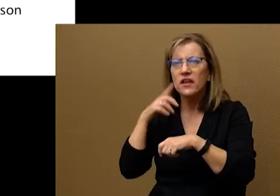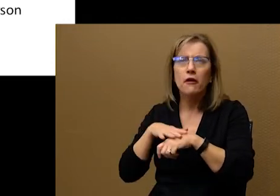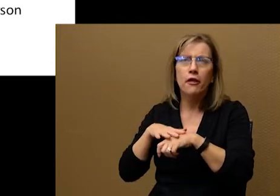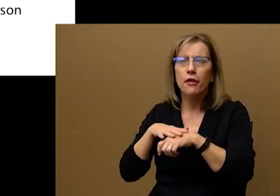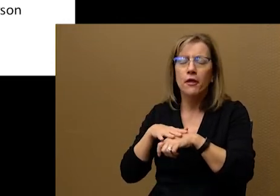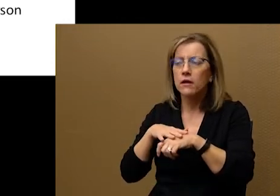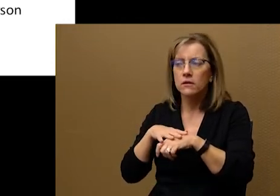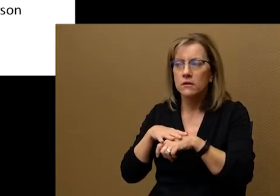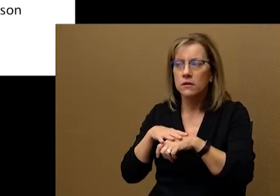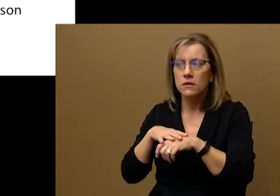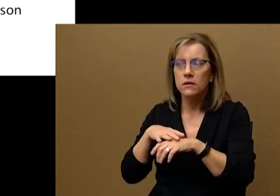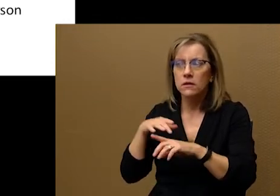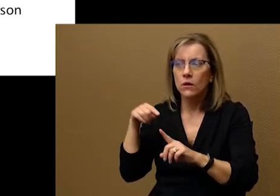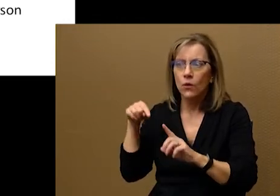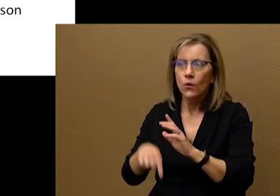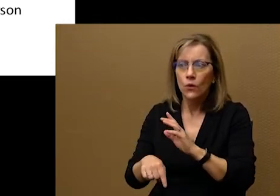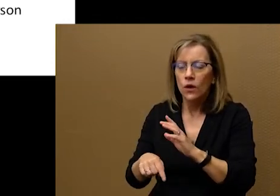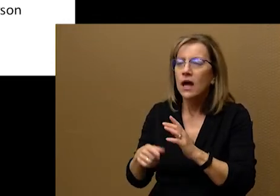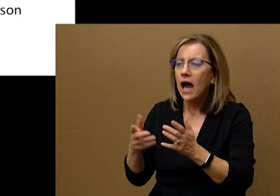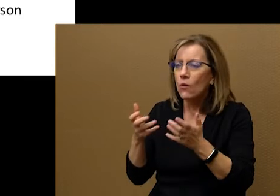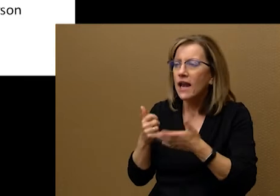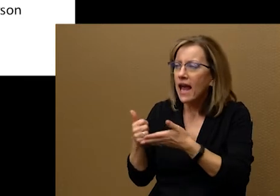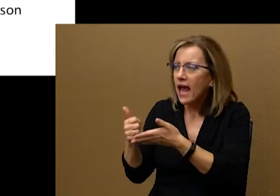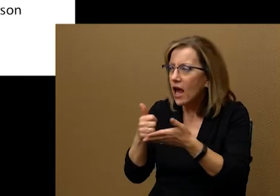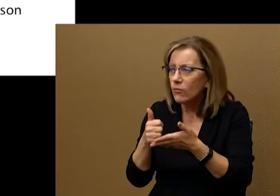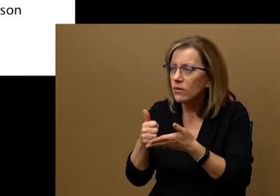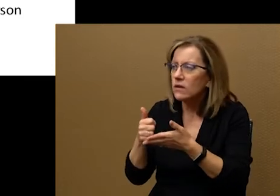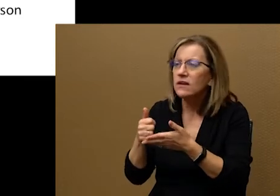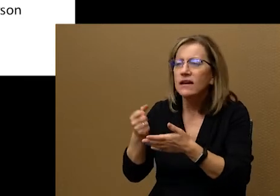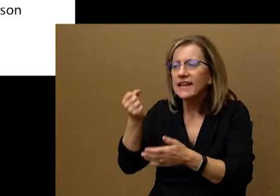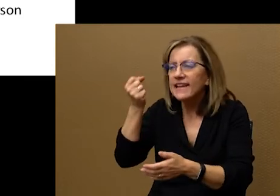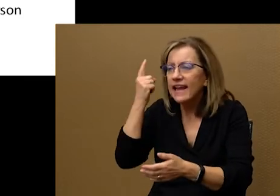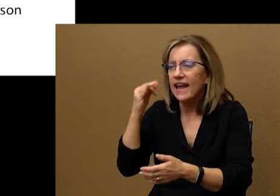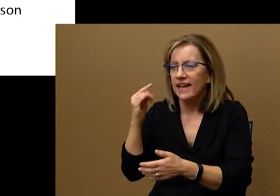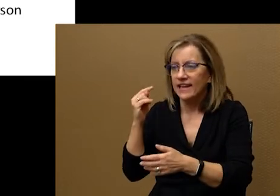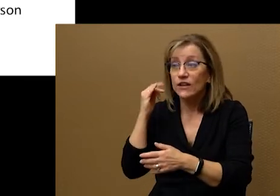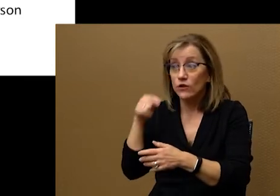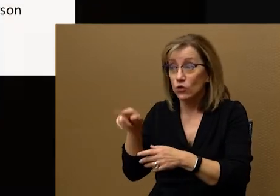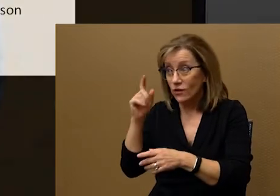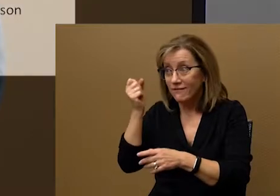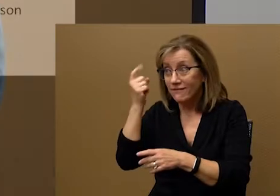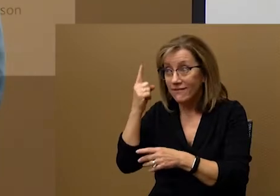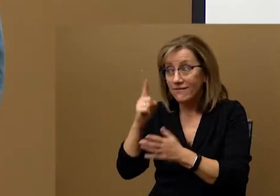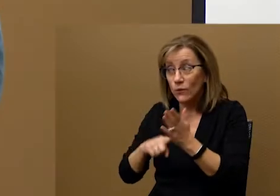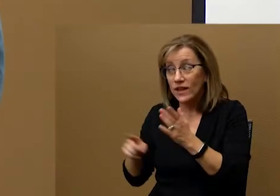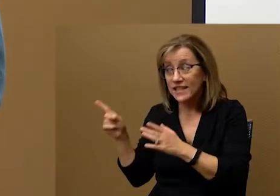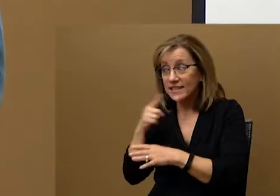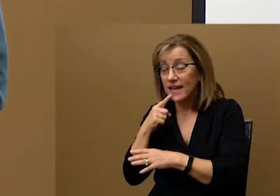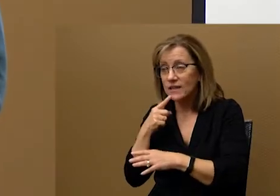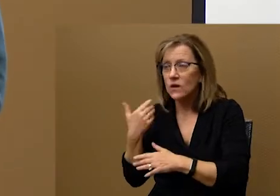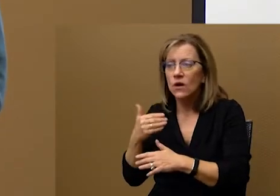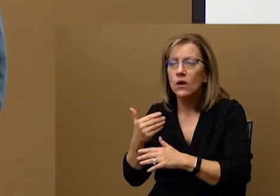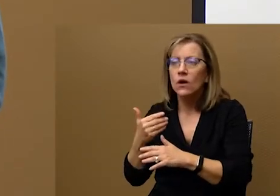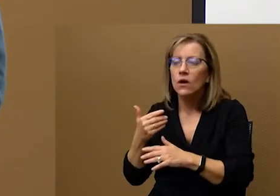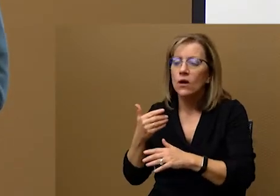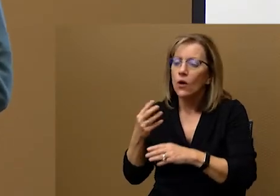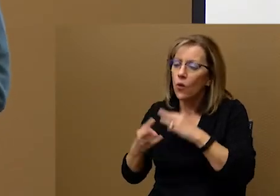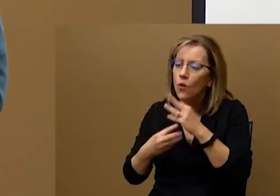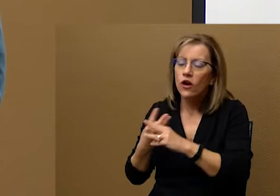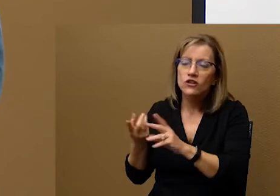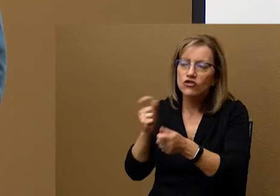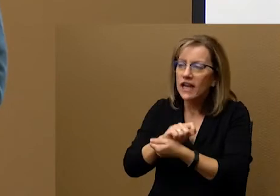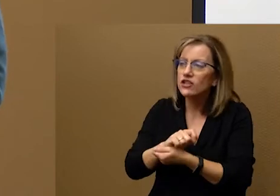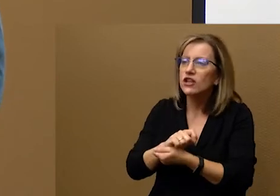you to listen to him for 5 minutes, and I want to stop, and I want to help you get it. because if you get what he's saying, it's